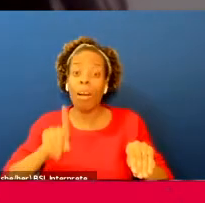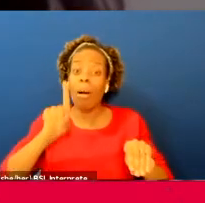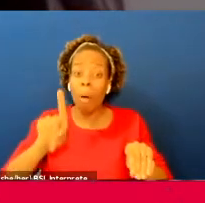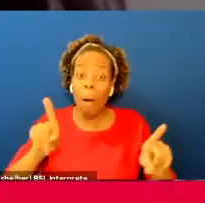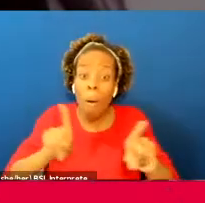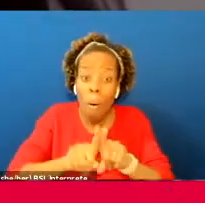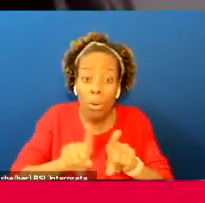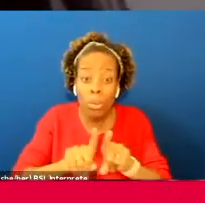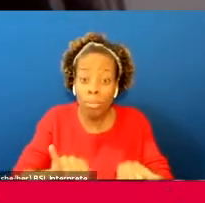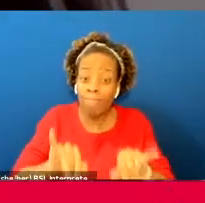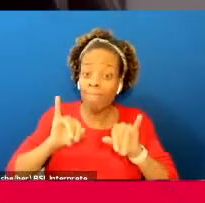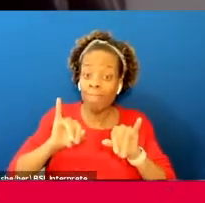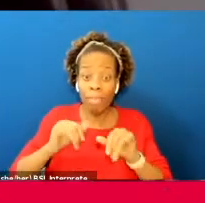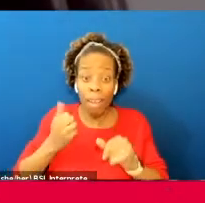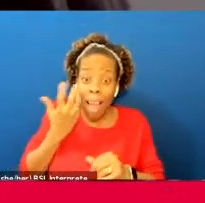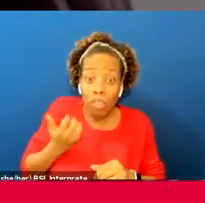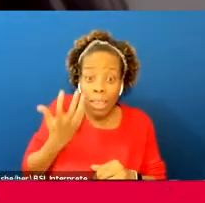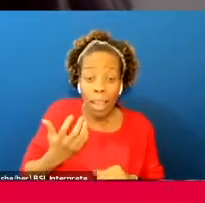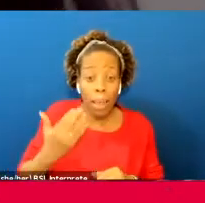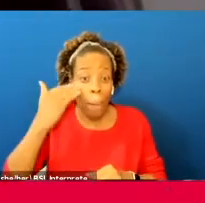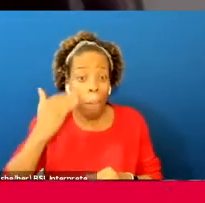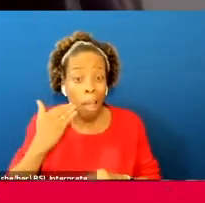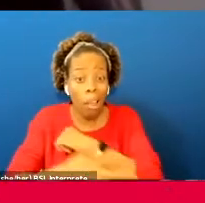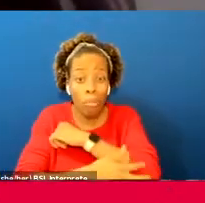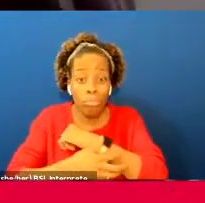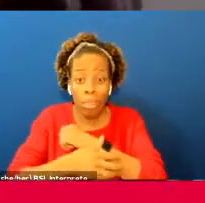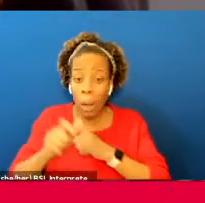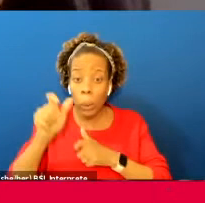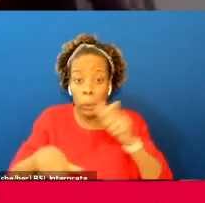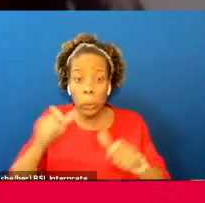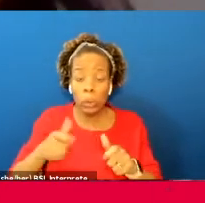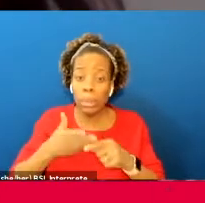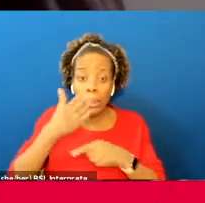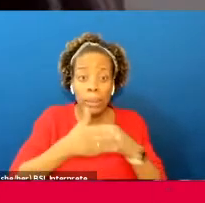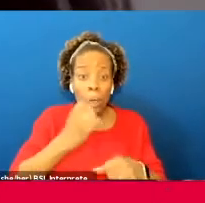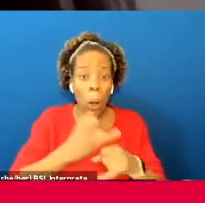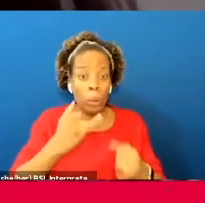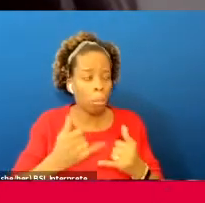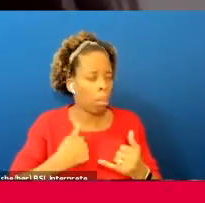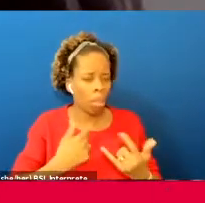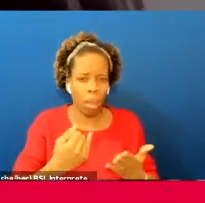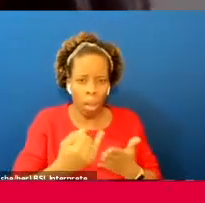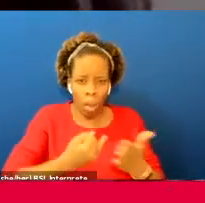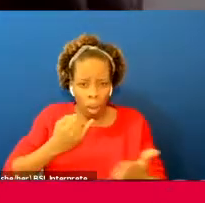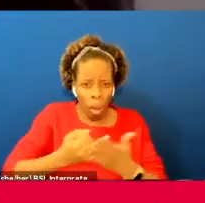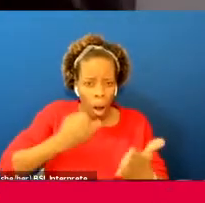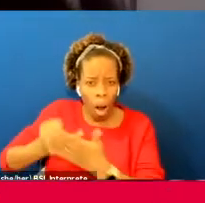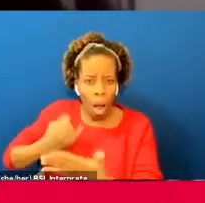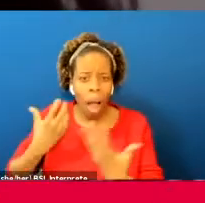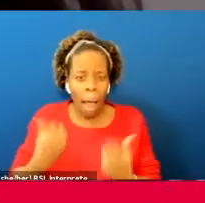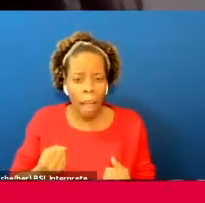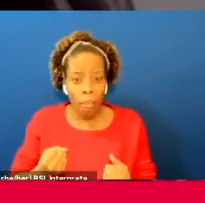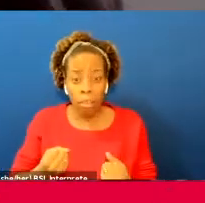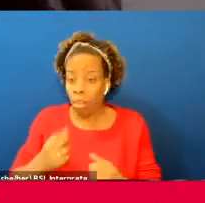and brown students face racism on campus that impacts not just academic life, but local residents' lives of people in the community